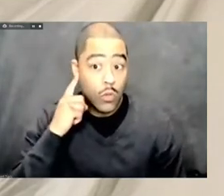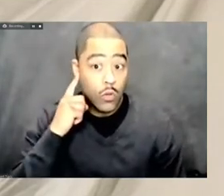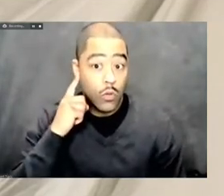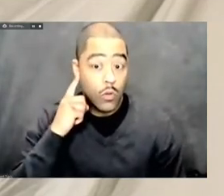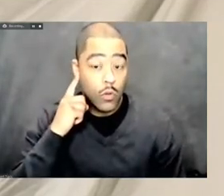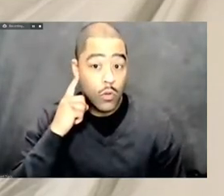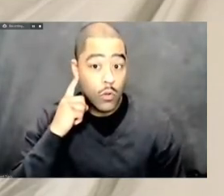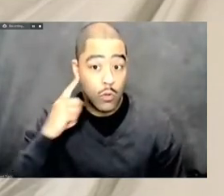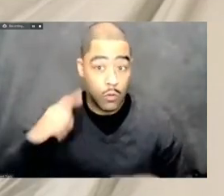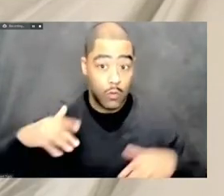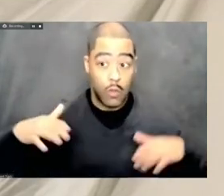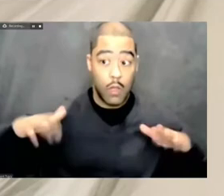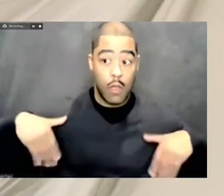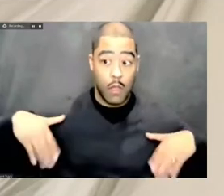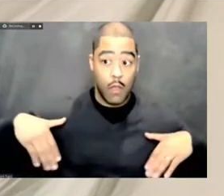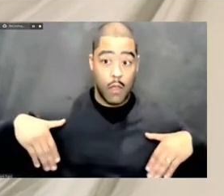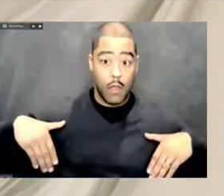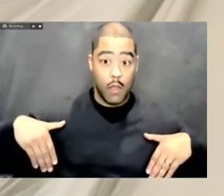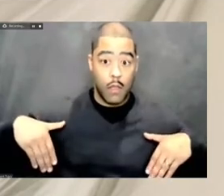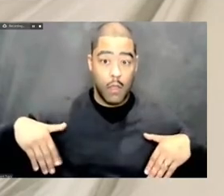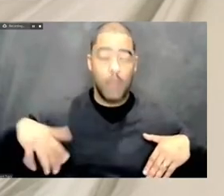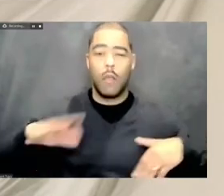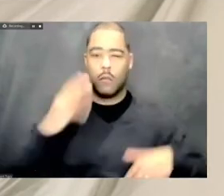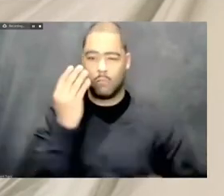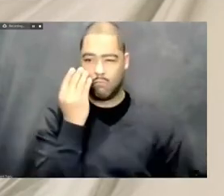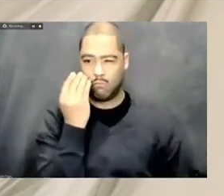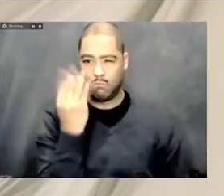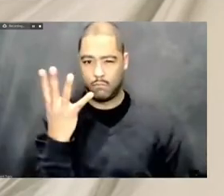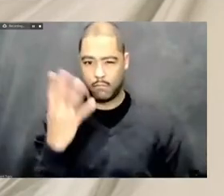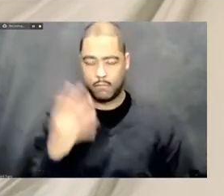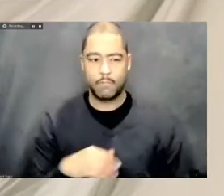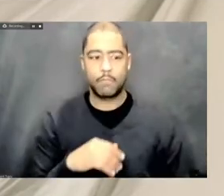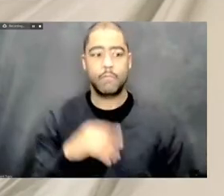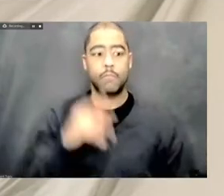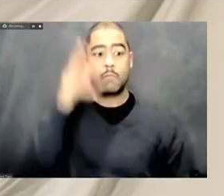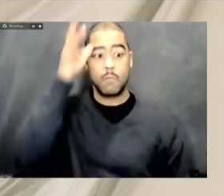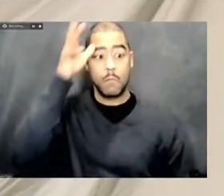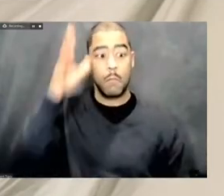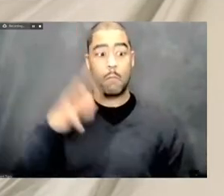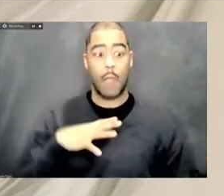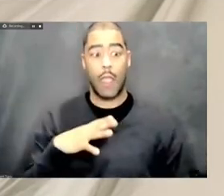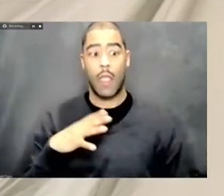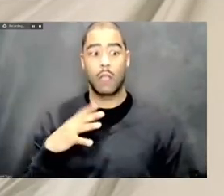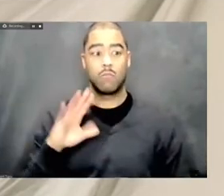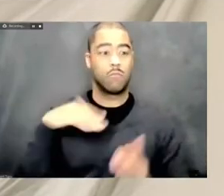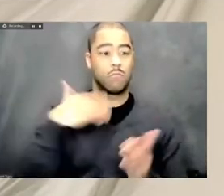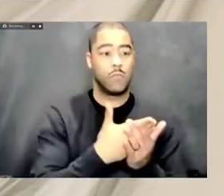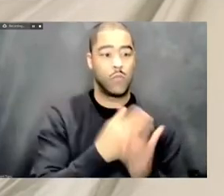A man came home and chucked his girlfriend's cat in the wood chipper.